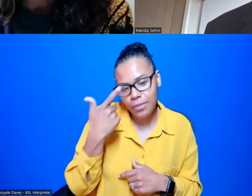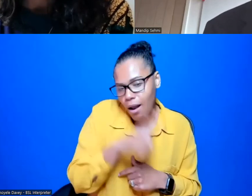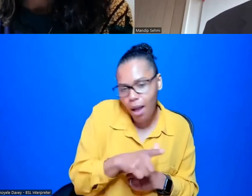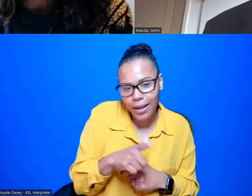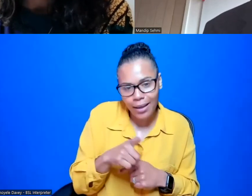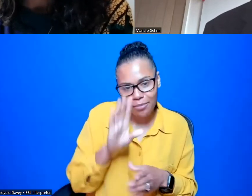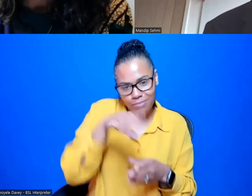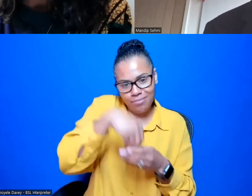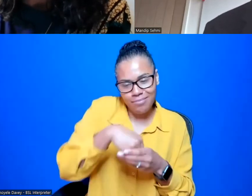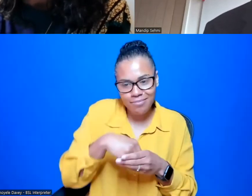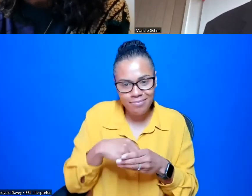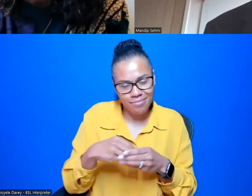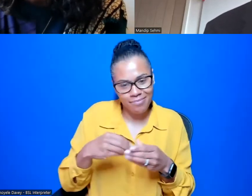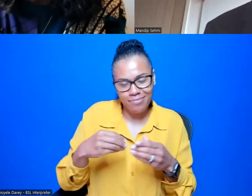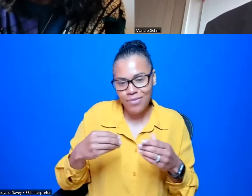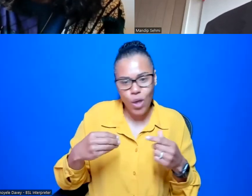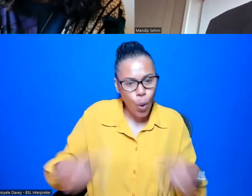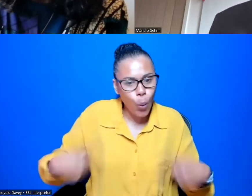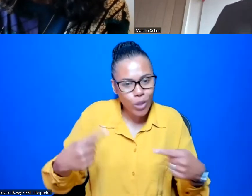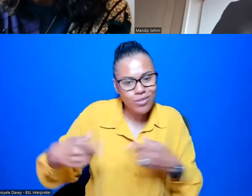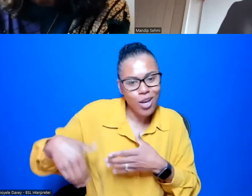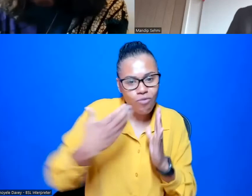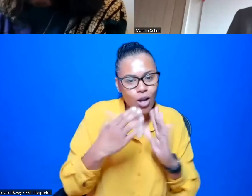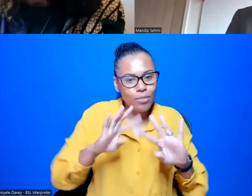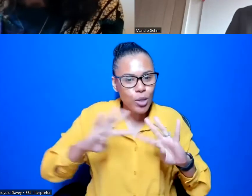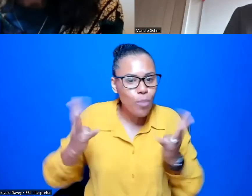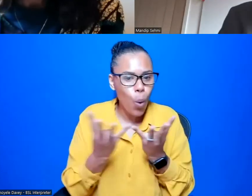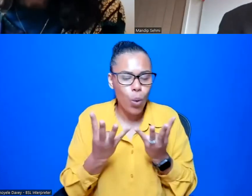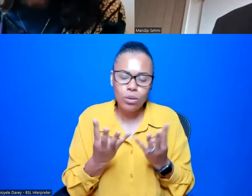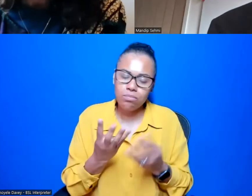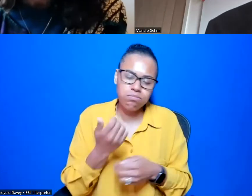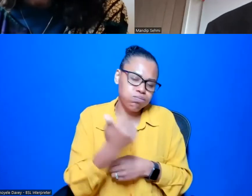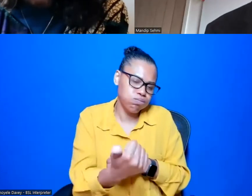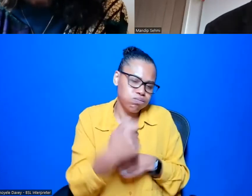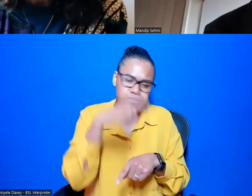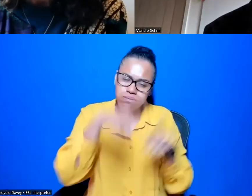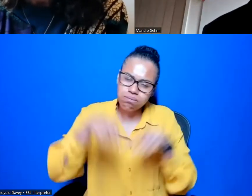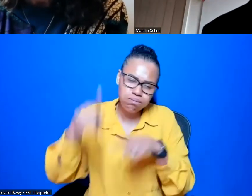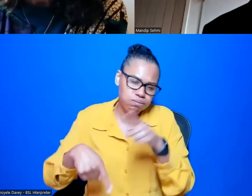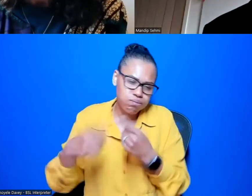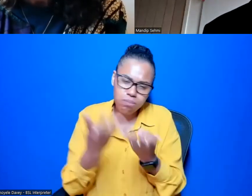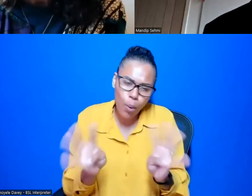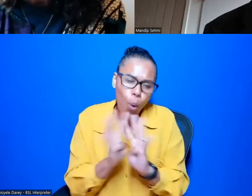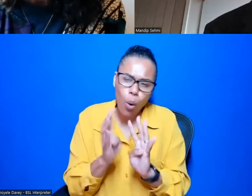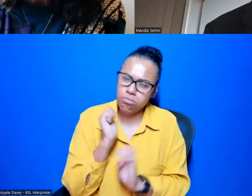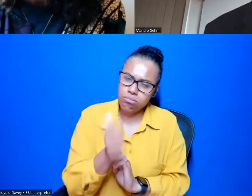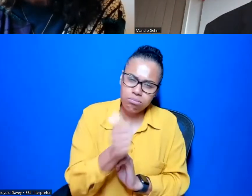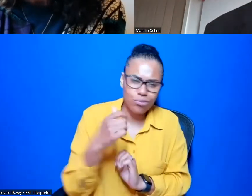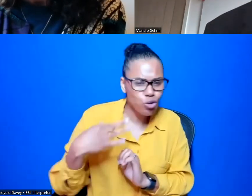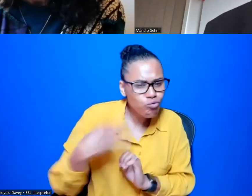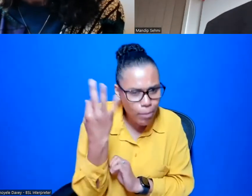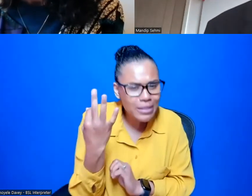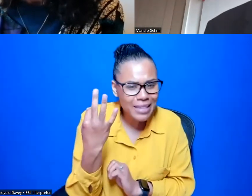Board. It's such a diverse board, and it really gives a good representation of the membership. When I was given the opportunity to do